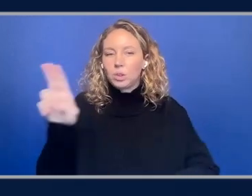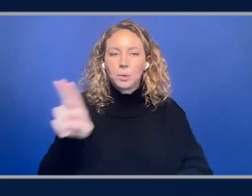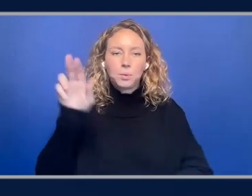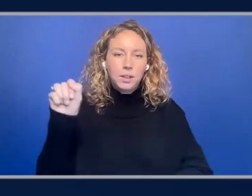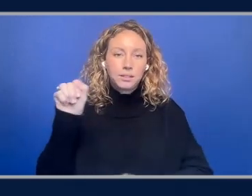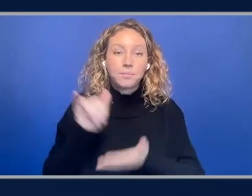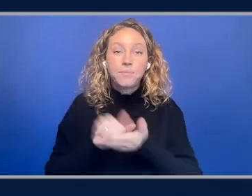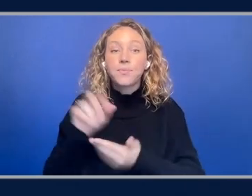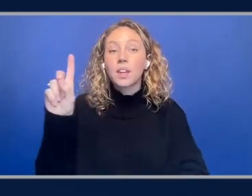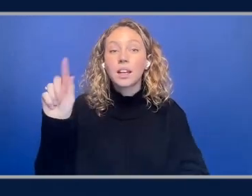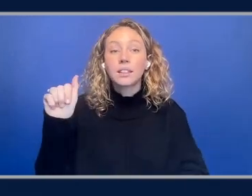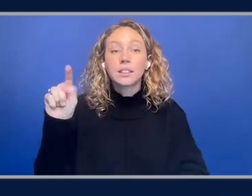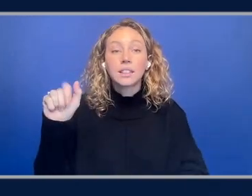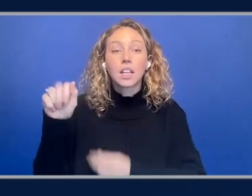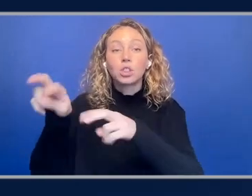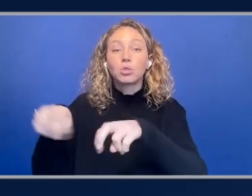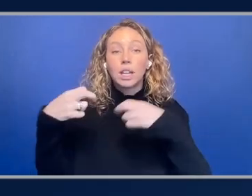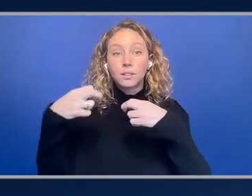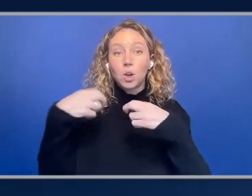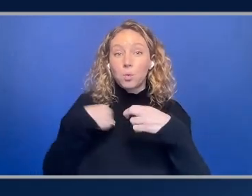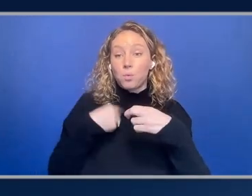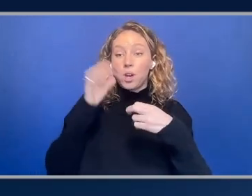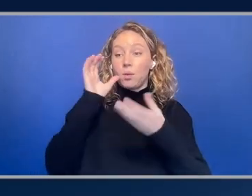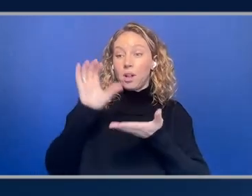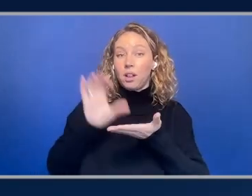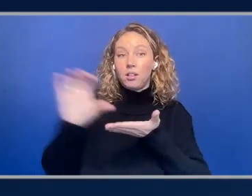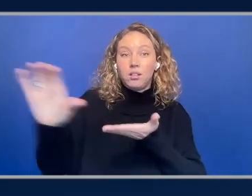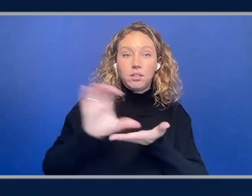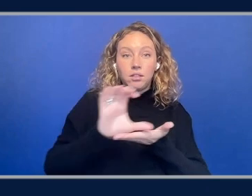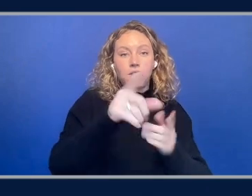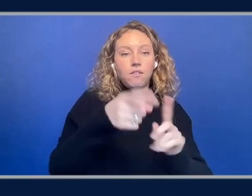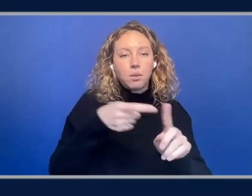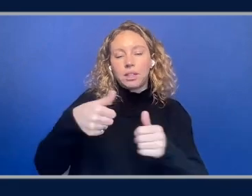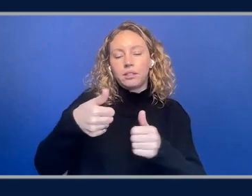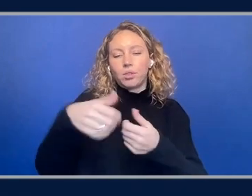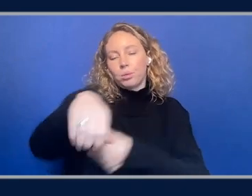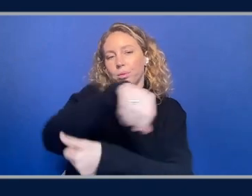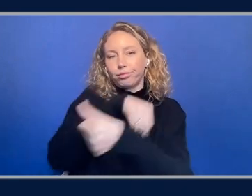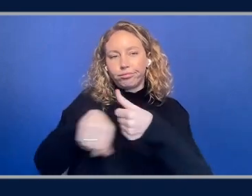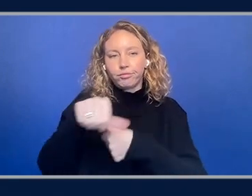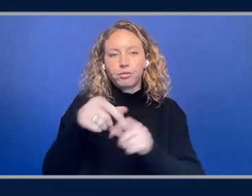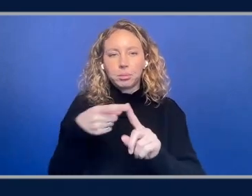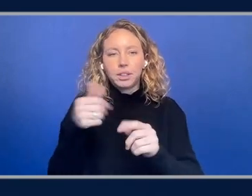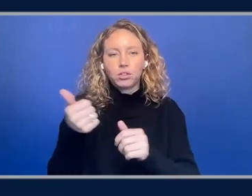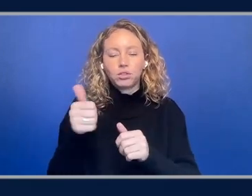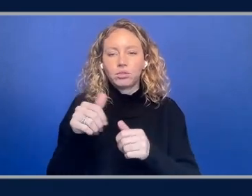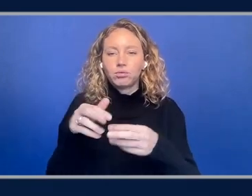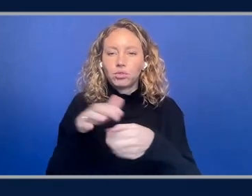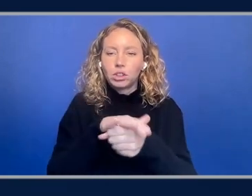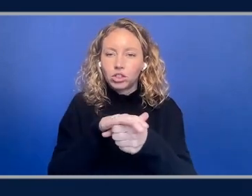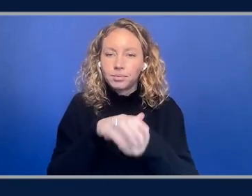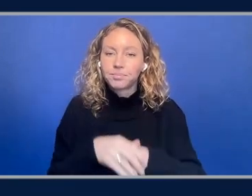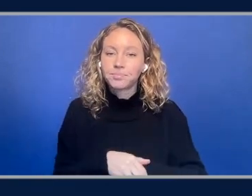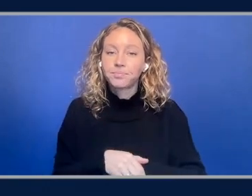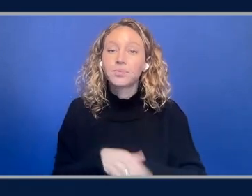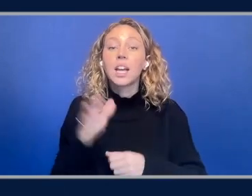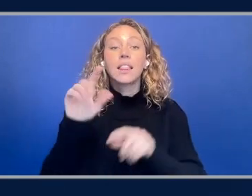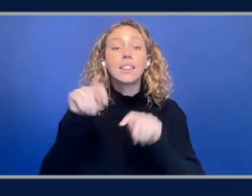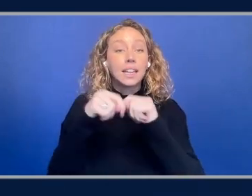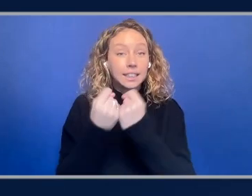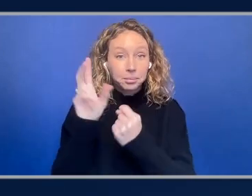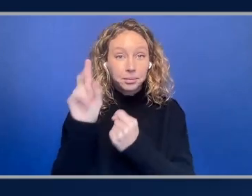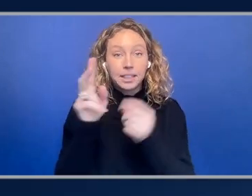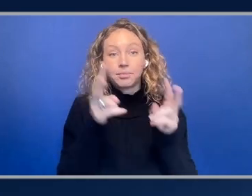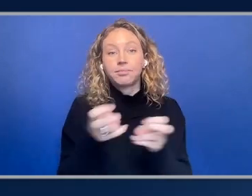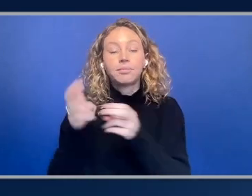the amount of data we'll be transferring from one region to another. Okay. Makes sense. Yeah. The team did drop the blog post in there, so make sure you capture that blog